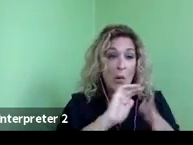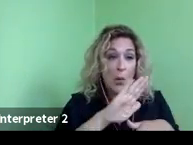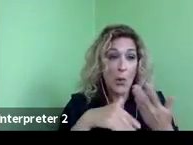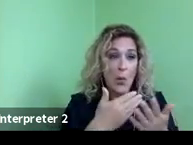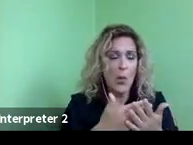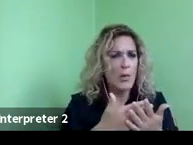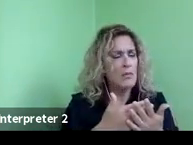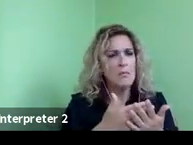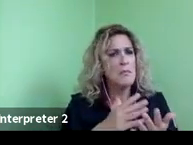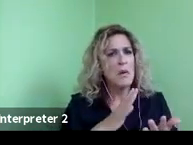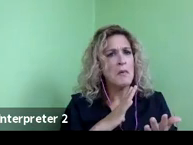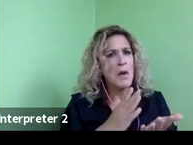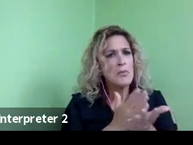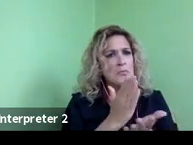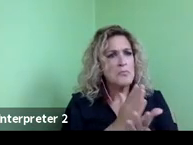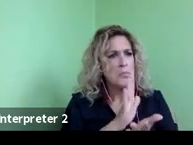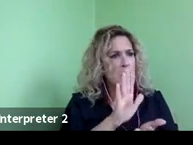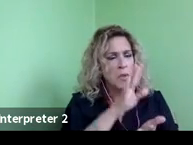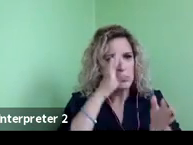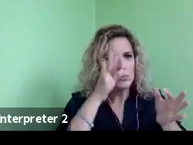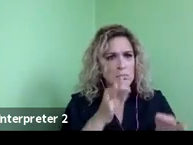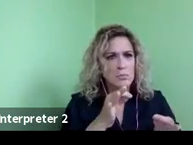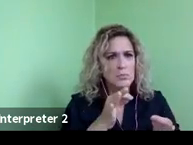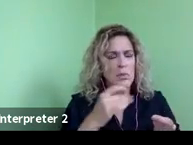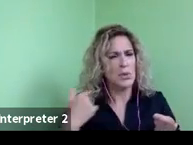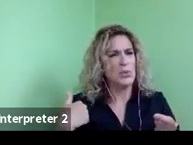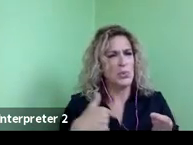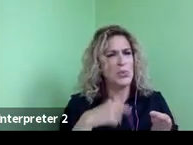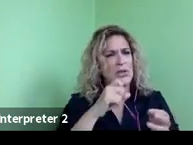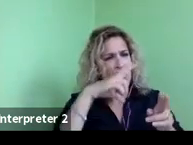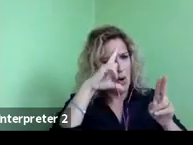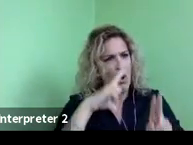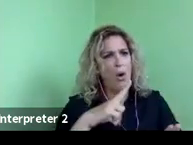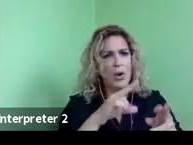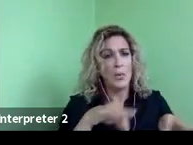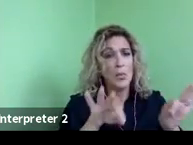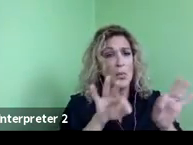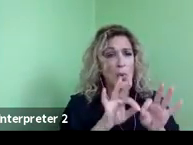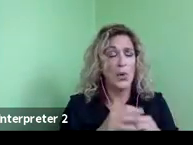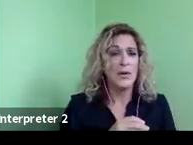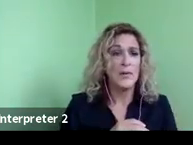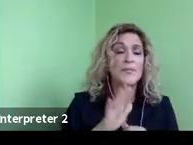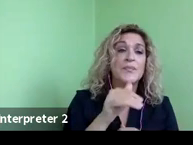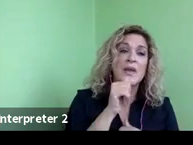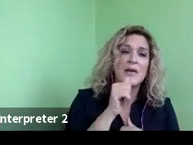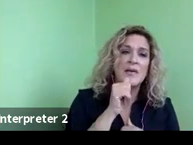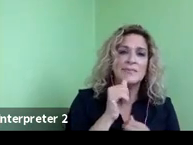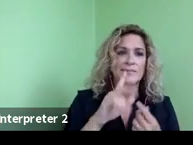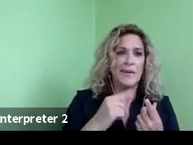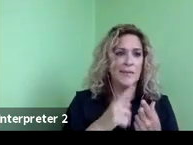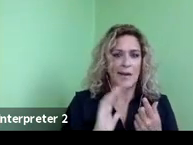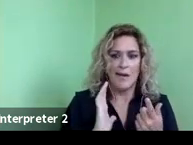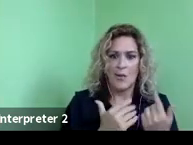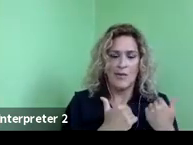right. And it's important for us to honor it. And confidentiality is about our obligations